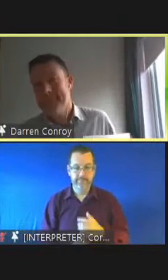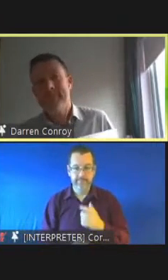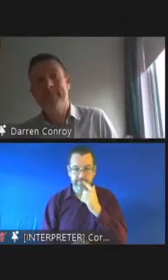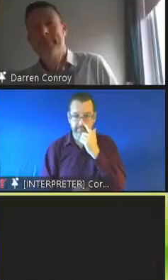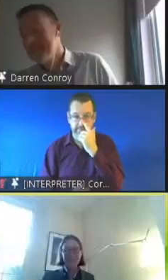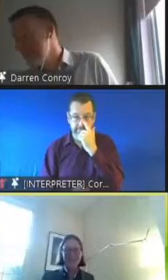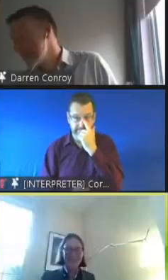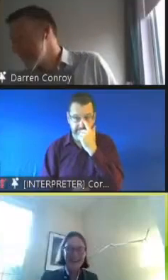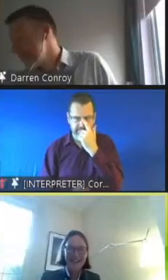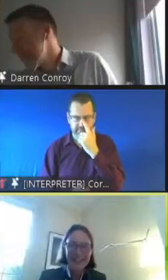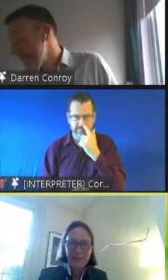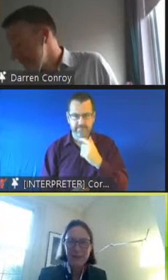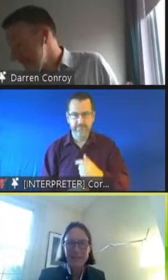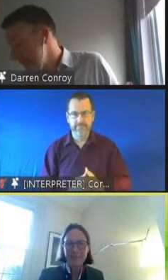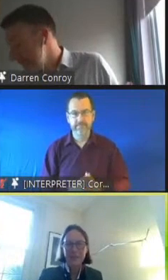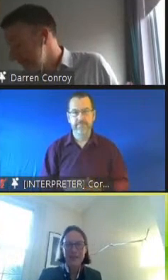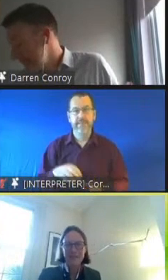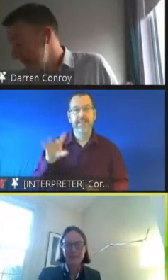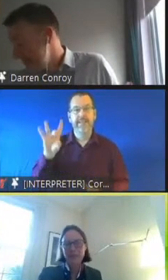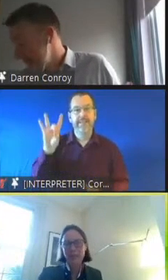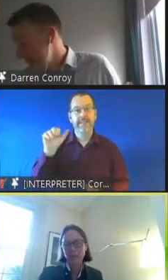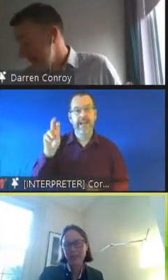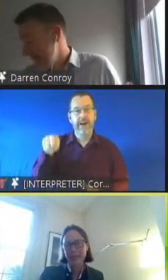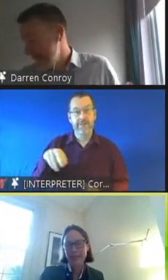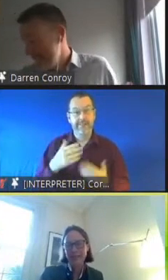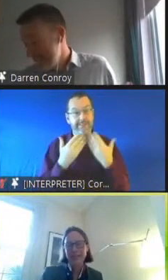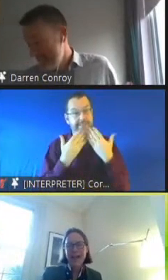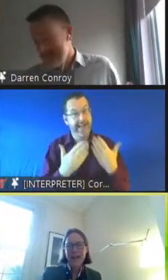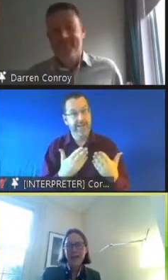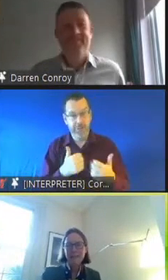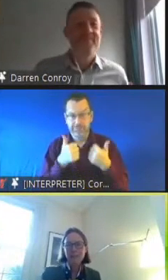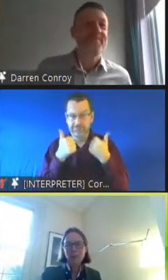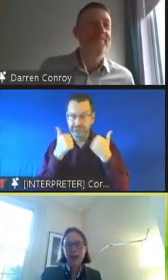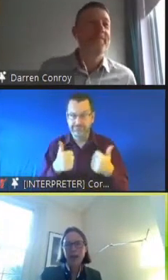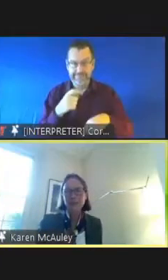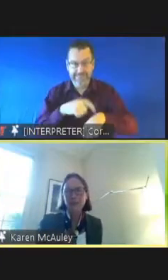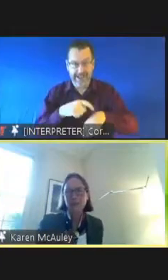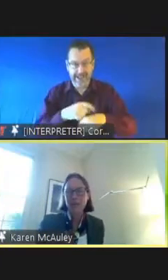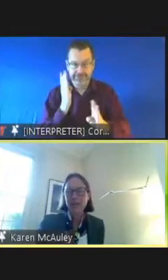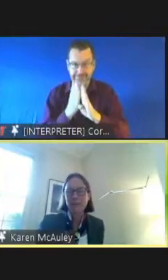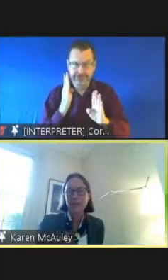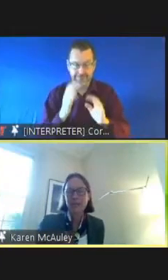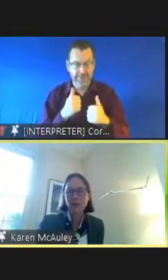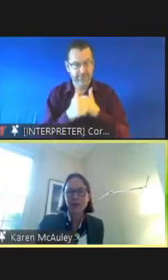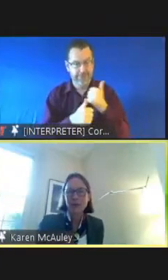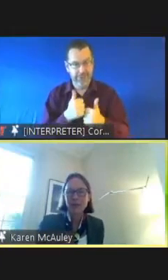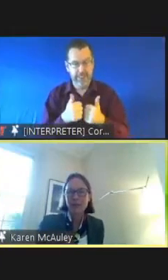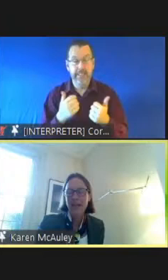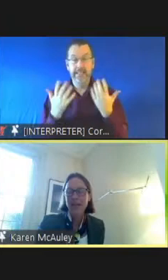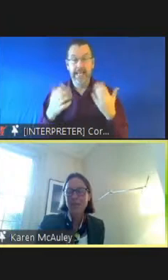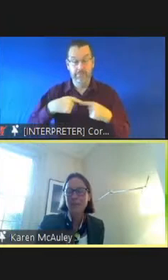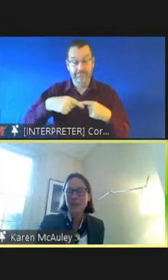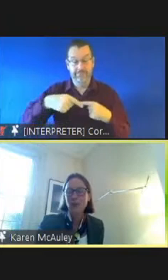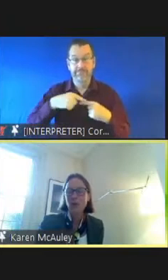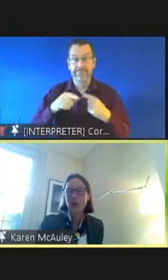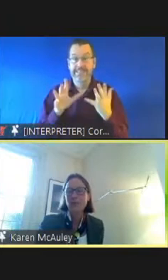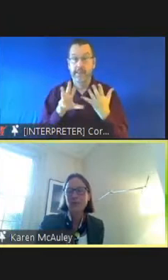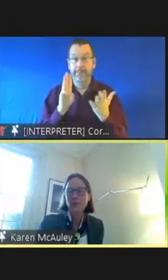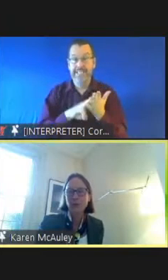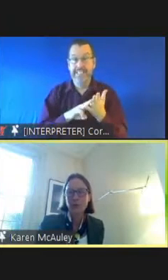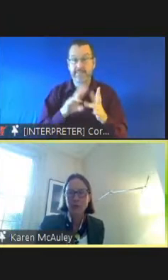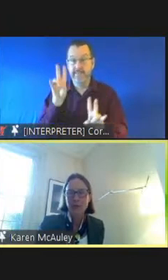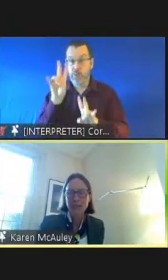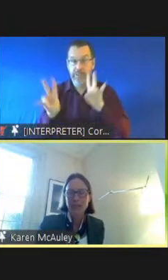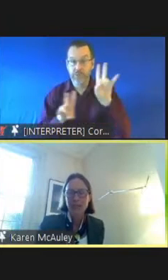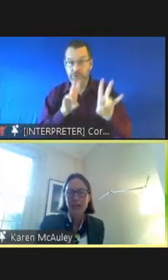thanks very much indeed and as ever for keeping to time we really appreciate it and we have just over 10 minutes for questions and so